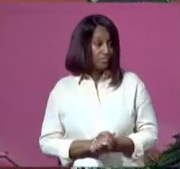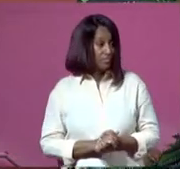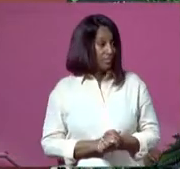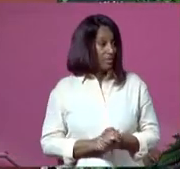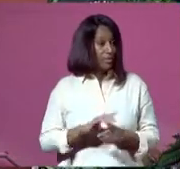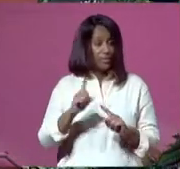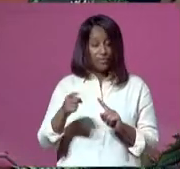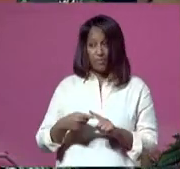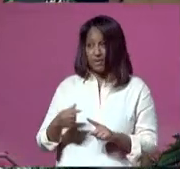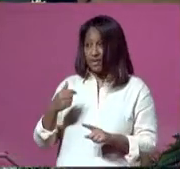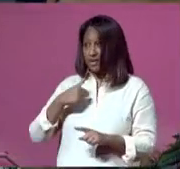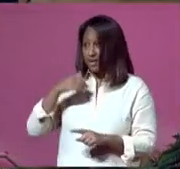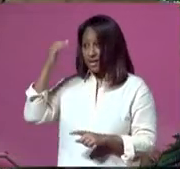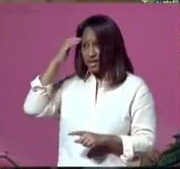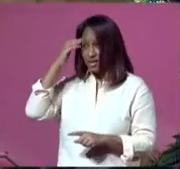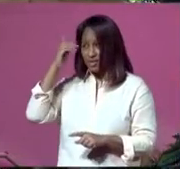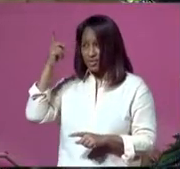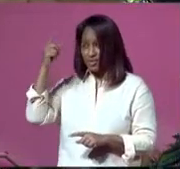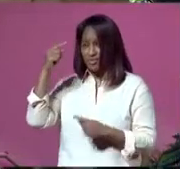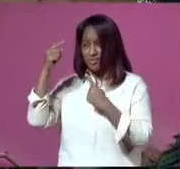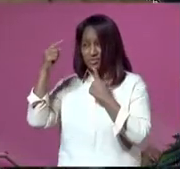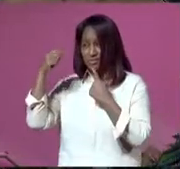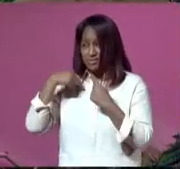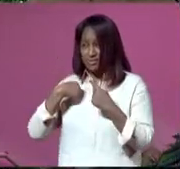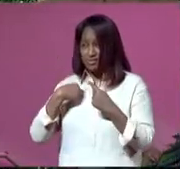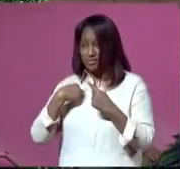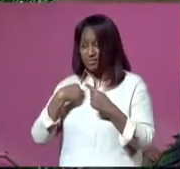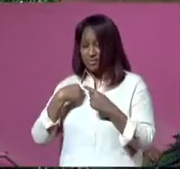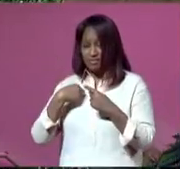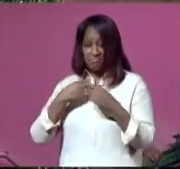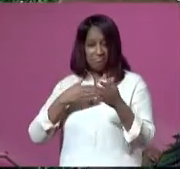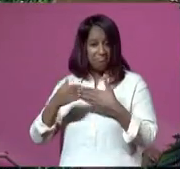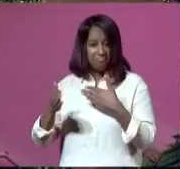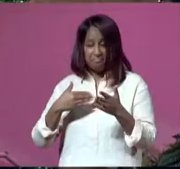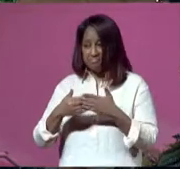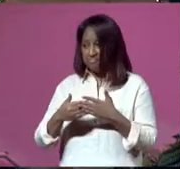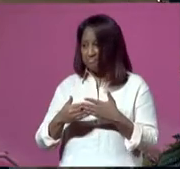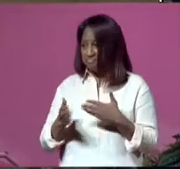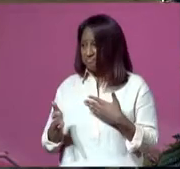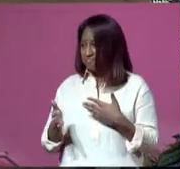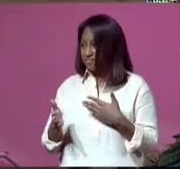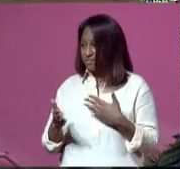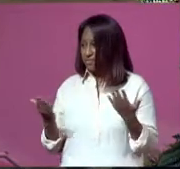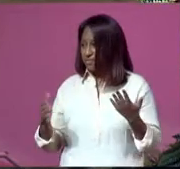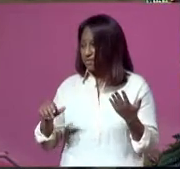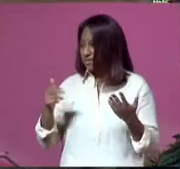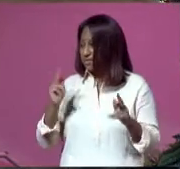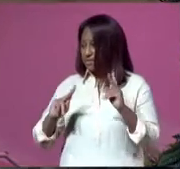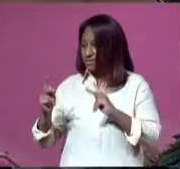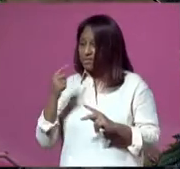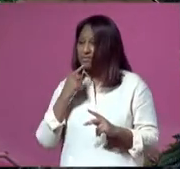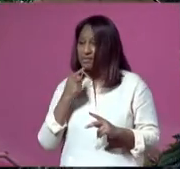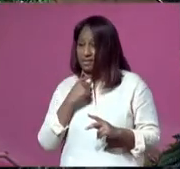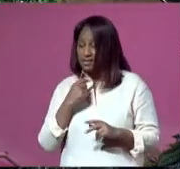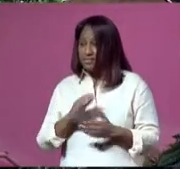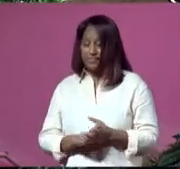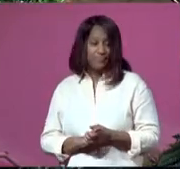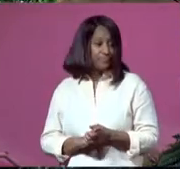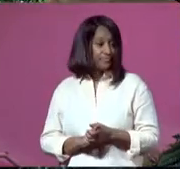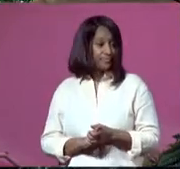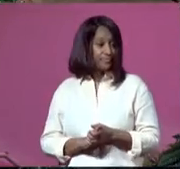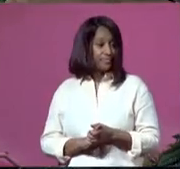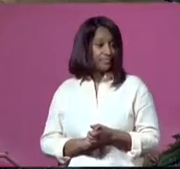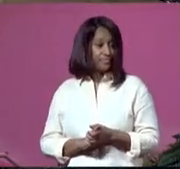When I know who you say I am, it doesn't matter who others say I am. When I know who you say I am, I can get right about who I say